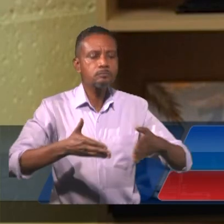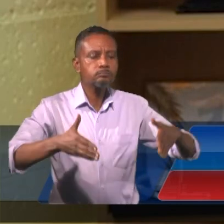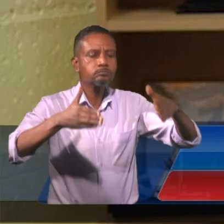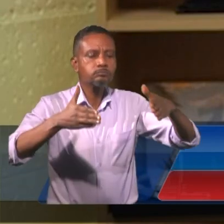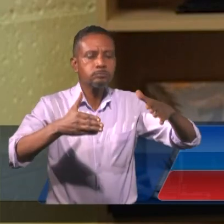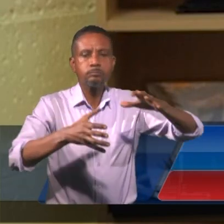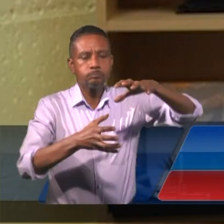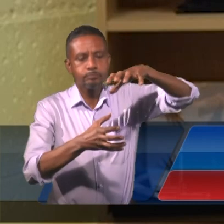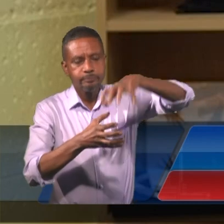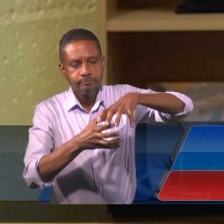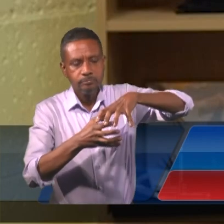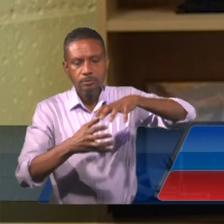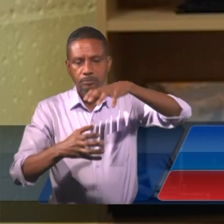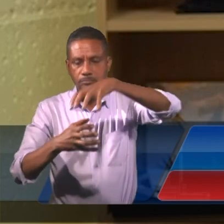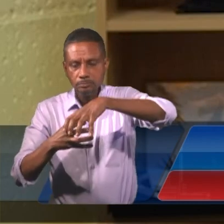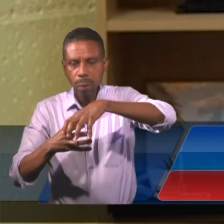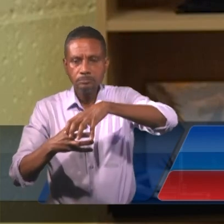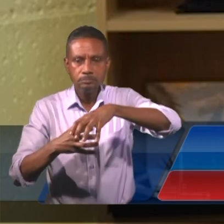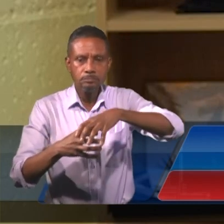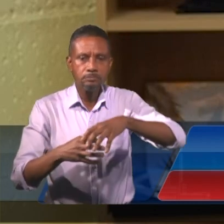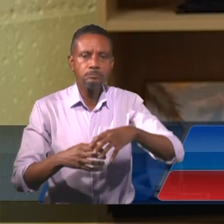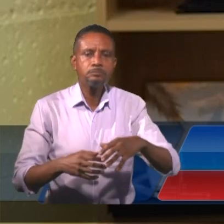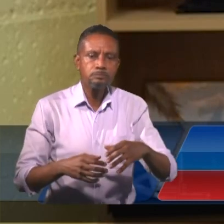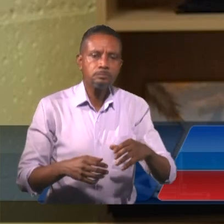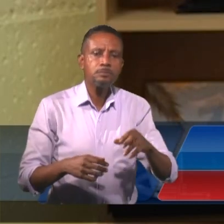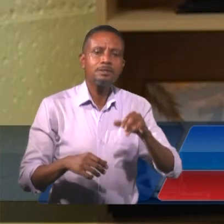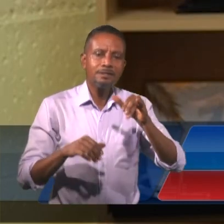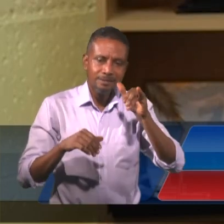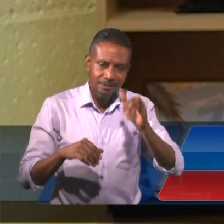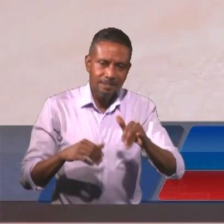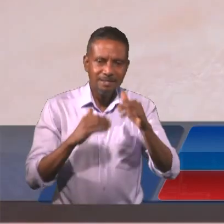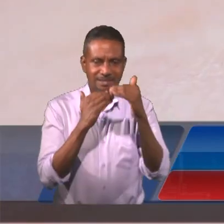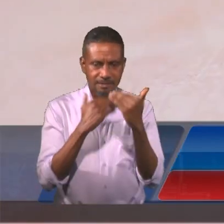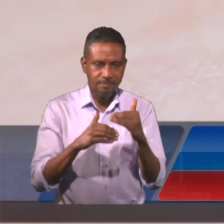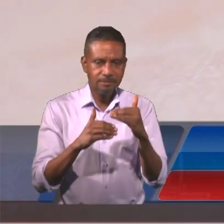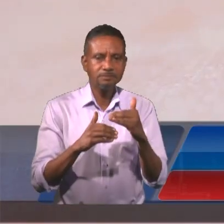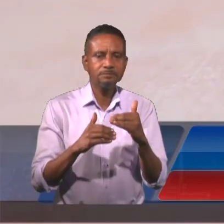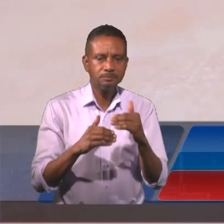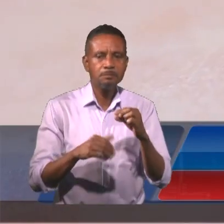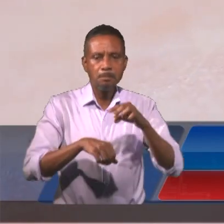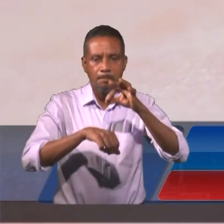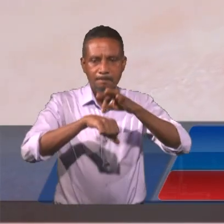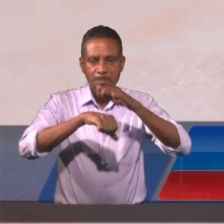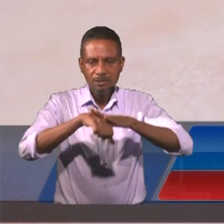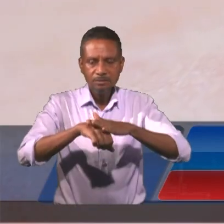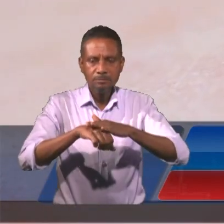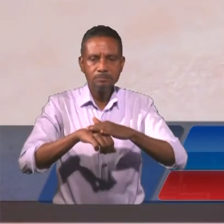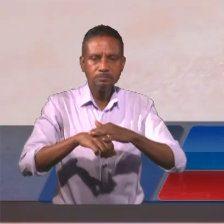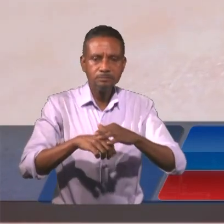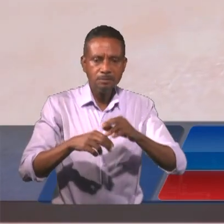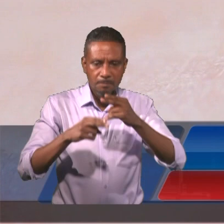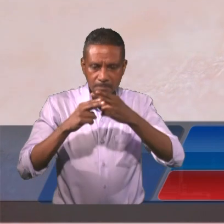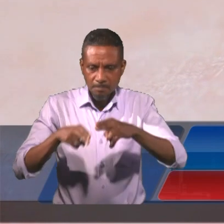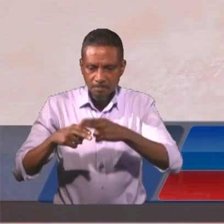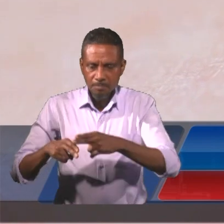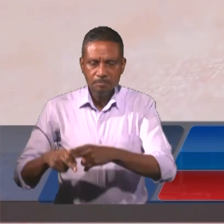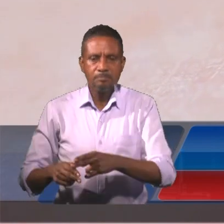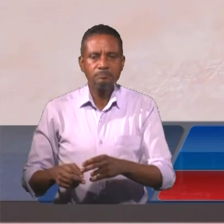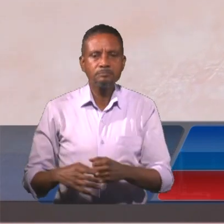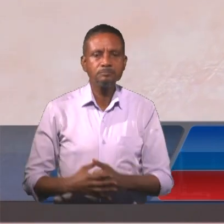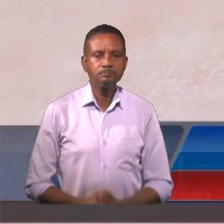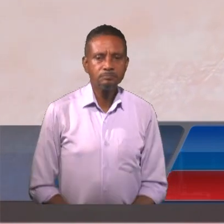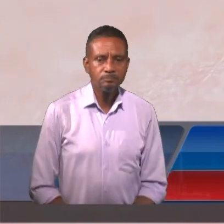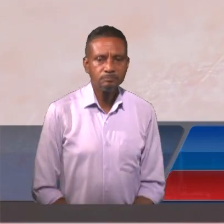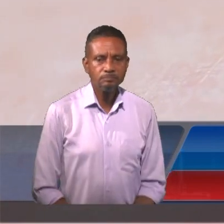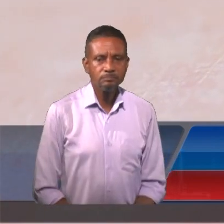can significantly reduce the breeding of mosquitoes. CARPHA also notes that in 2024 already